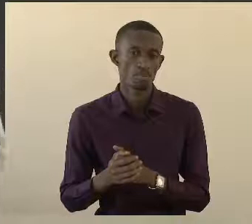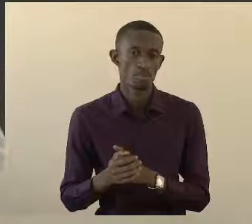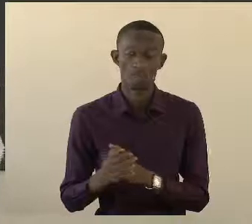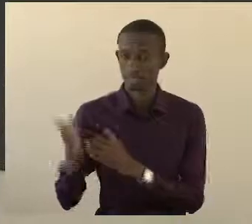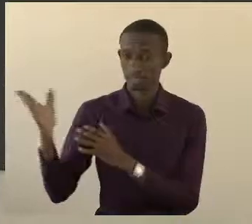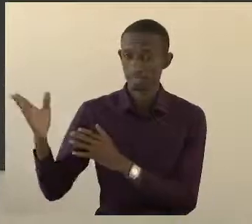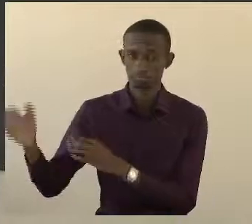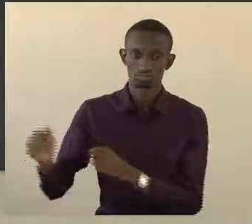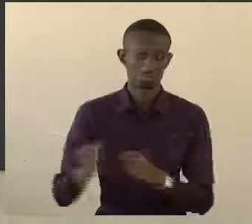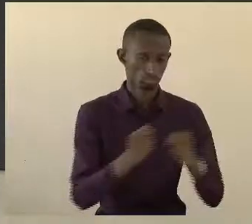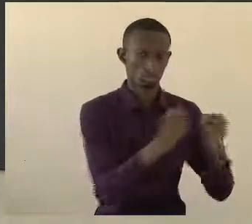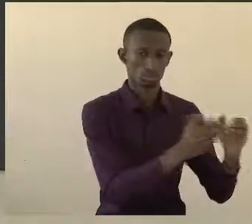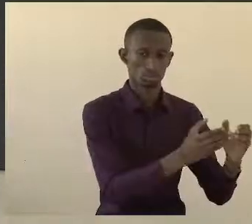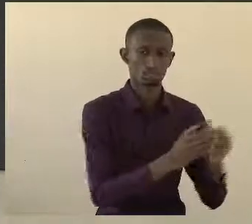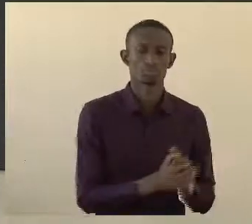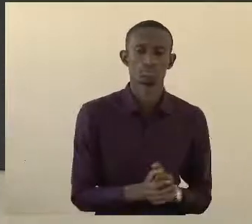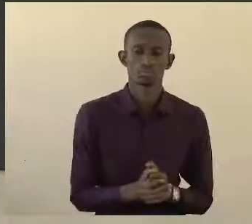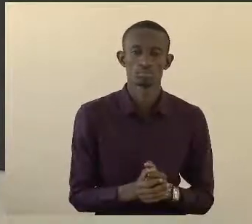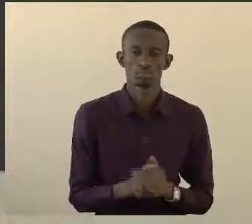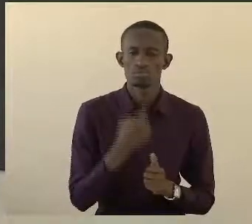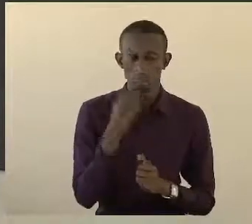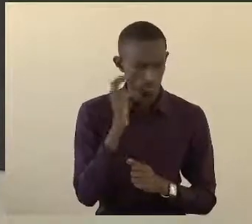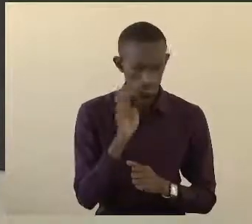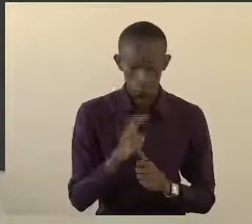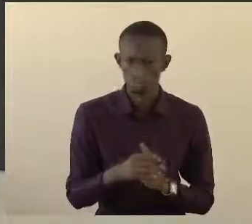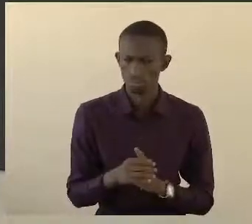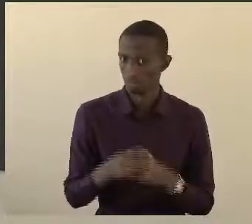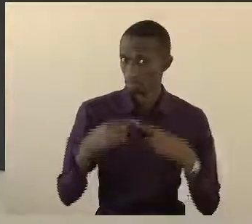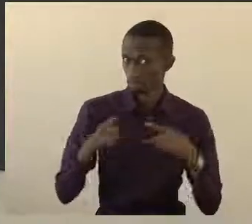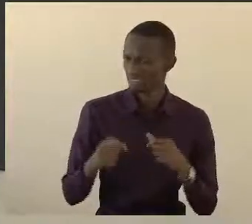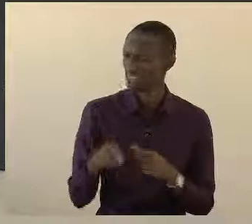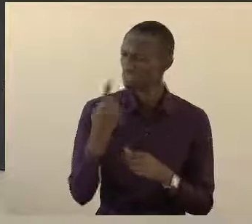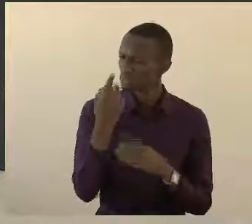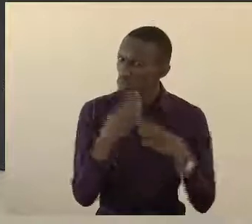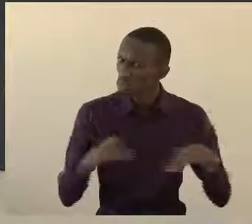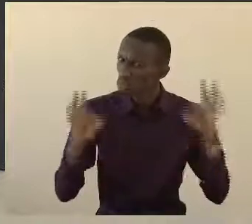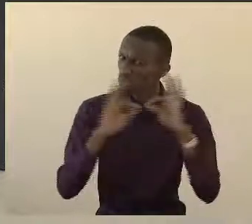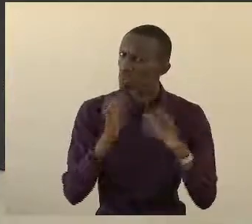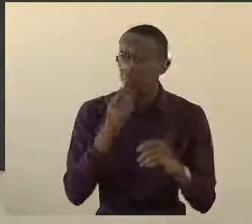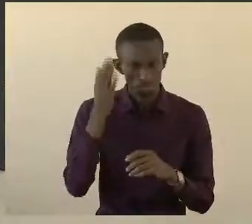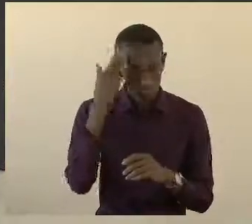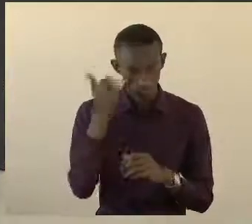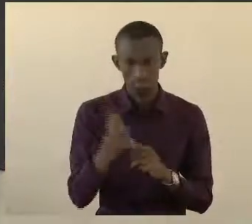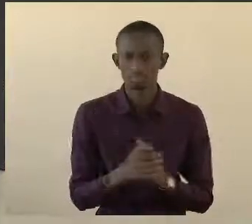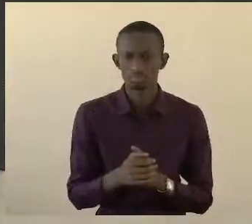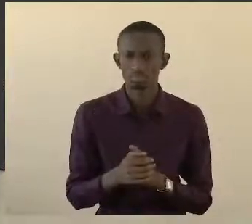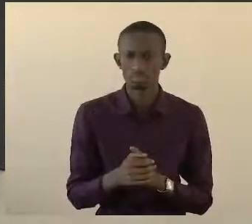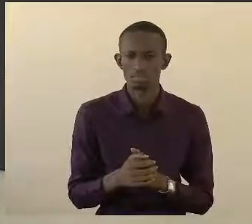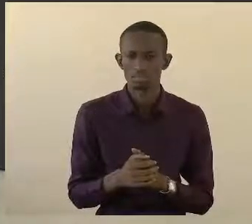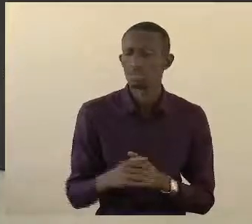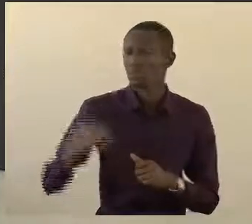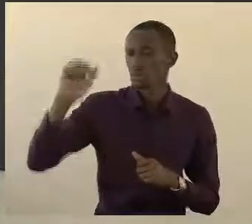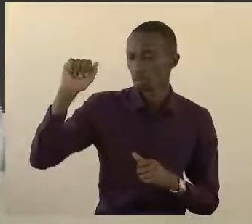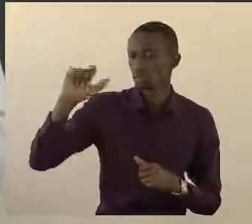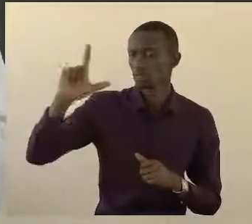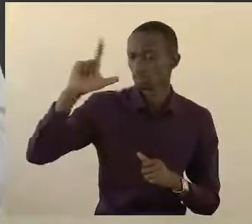oxidize. But there is something very important we have to deal with. The alcohol we have has